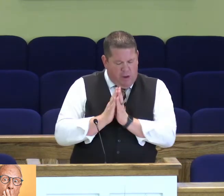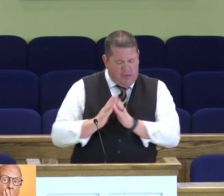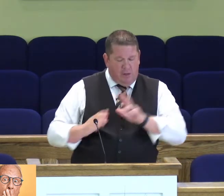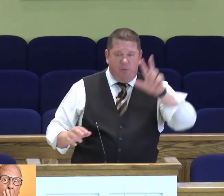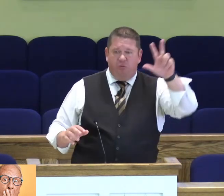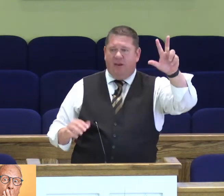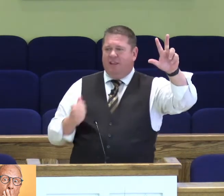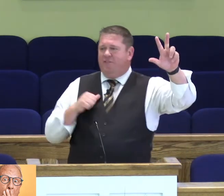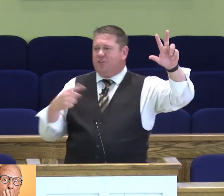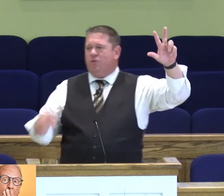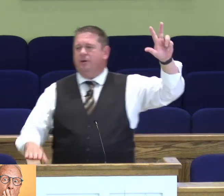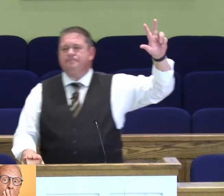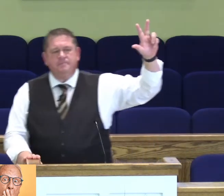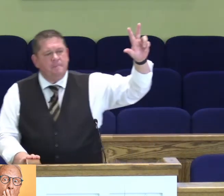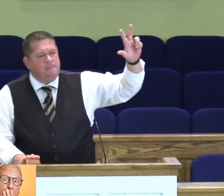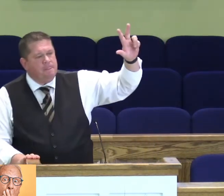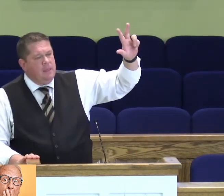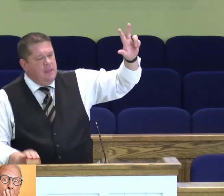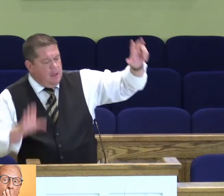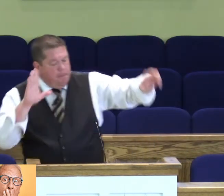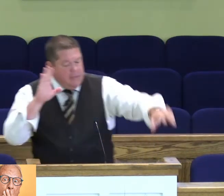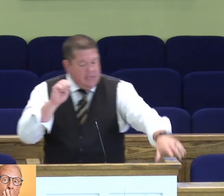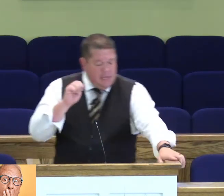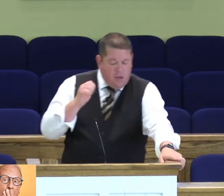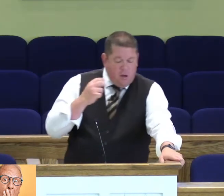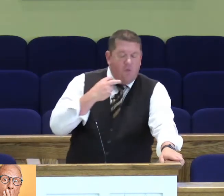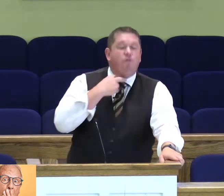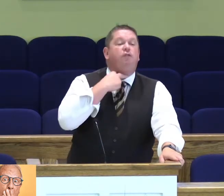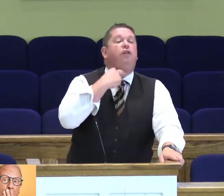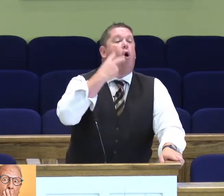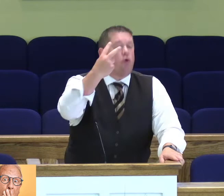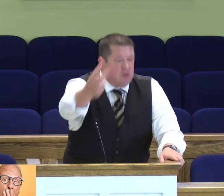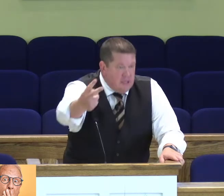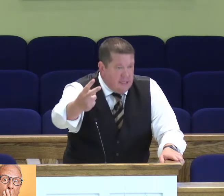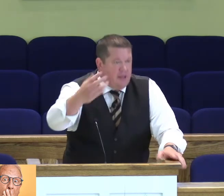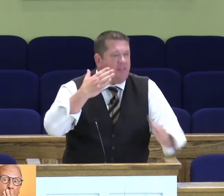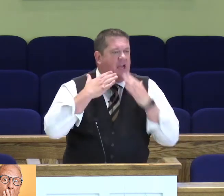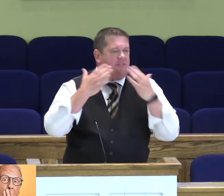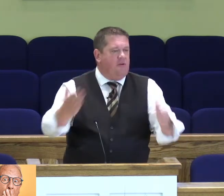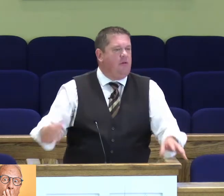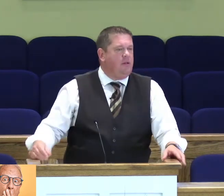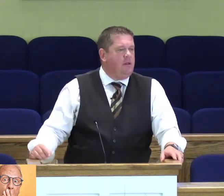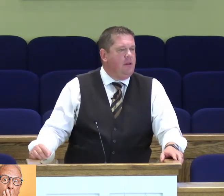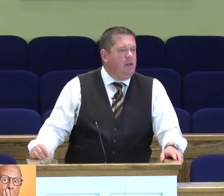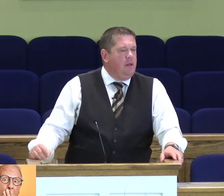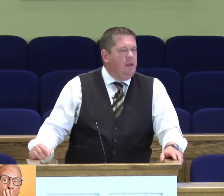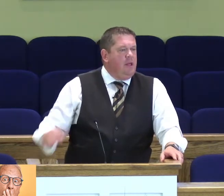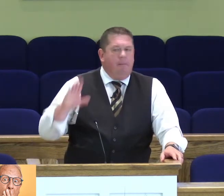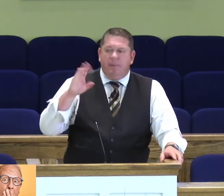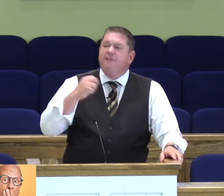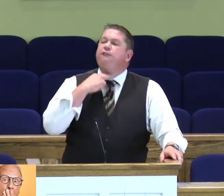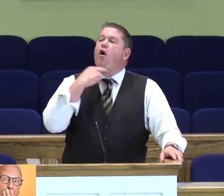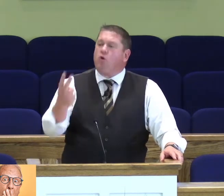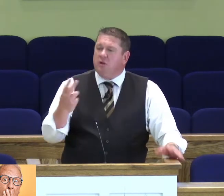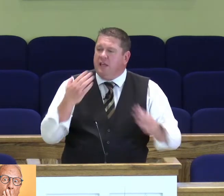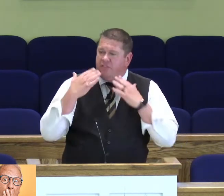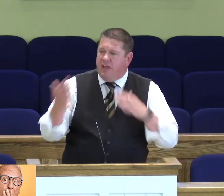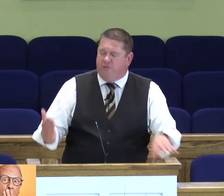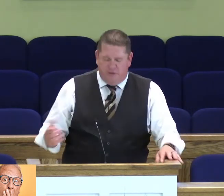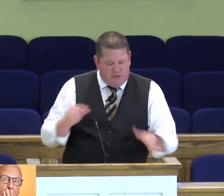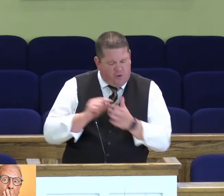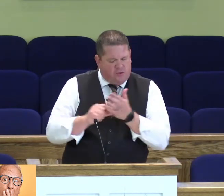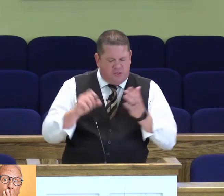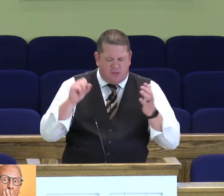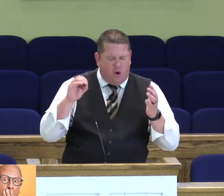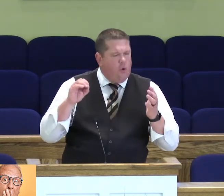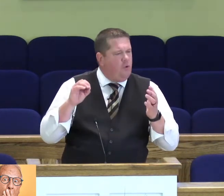Rejoice. Pray. Now, number three, and I love this one. Be vocally thankful. Be vocally